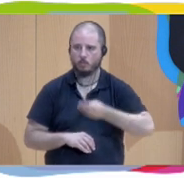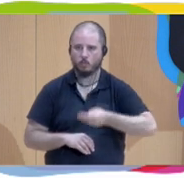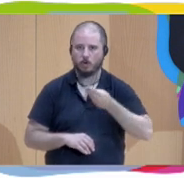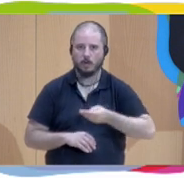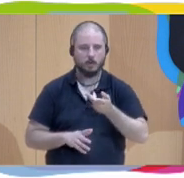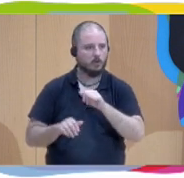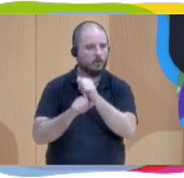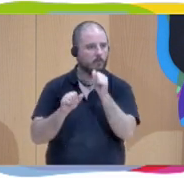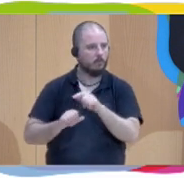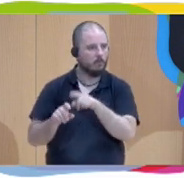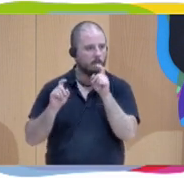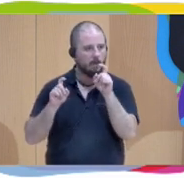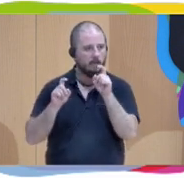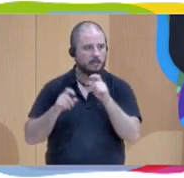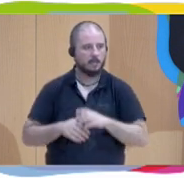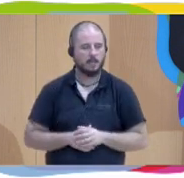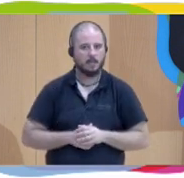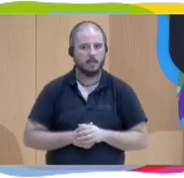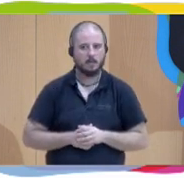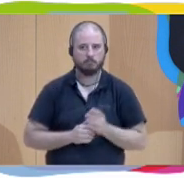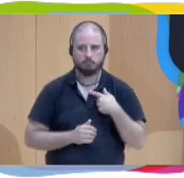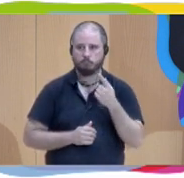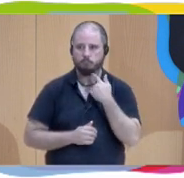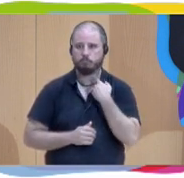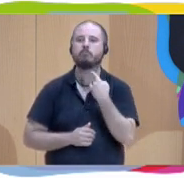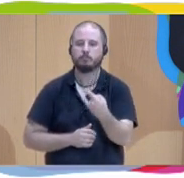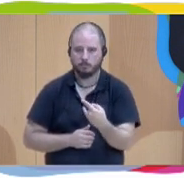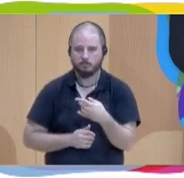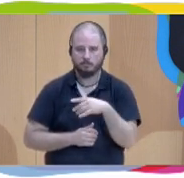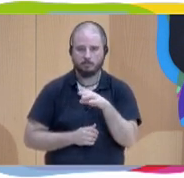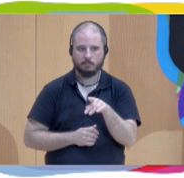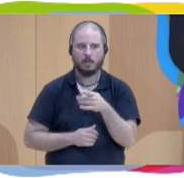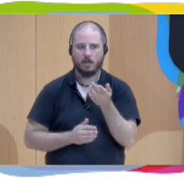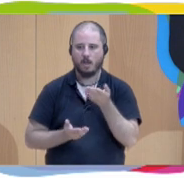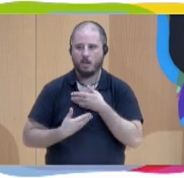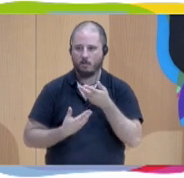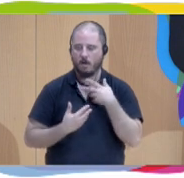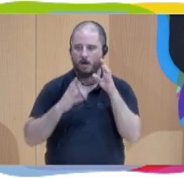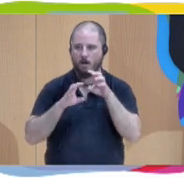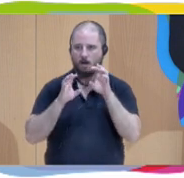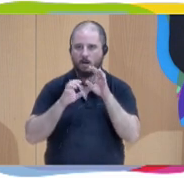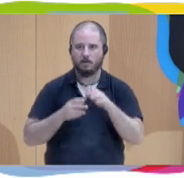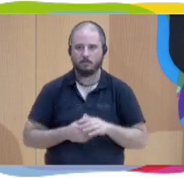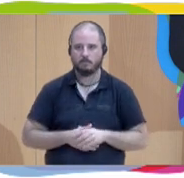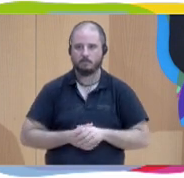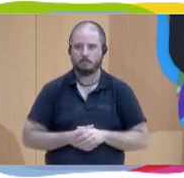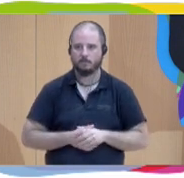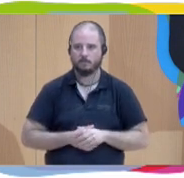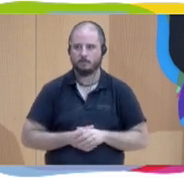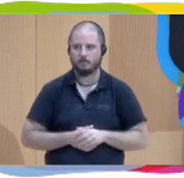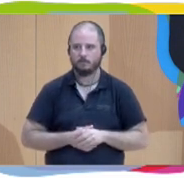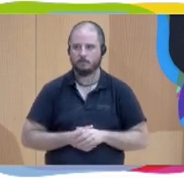appreciated and it helped the trainees to learn. And these are comments from the...